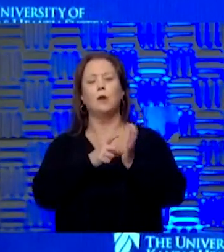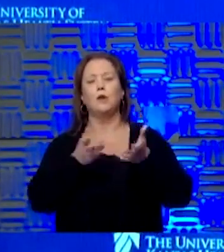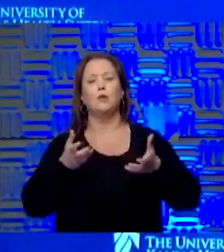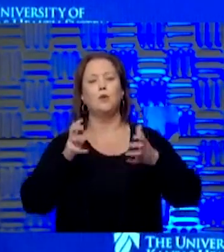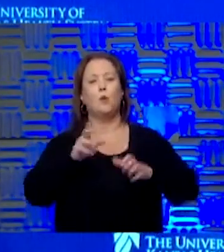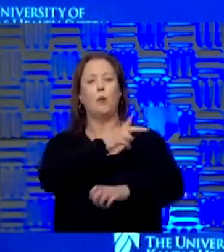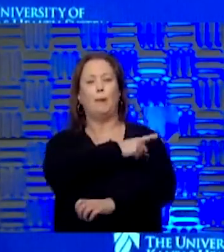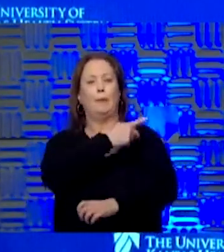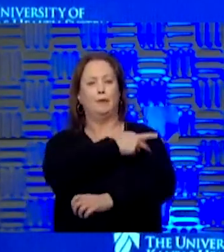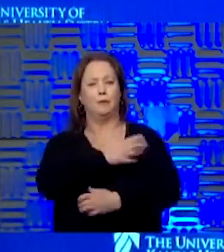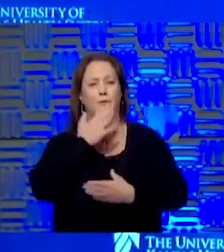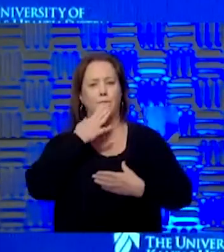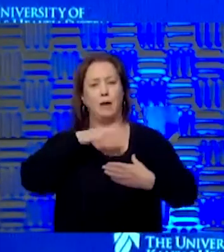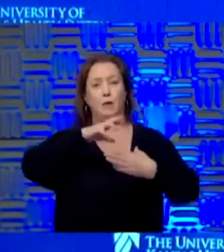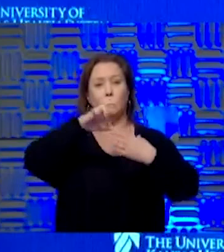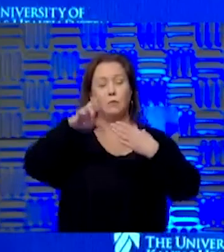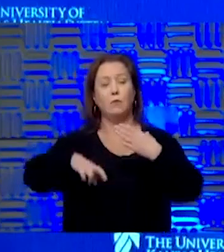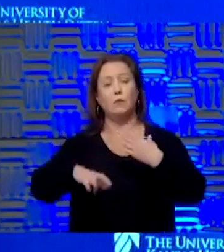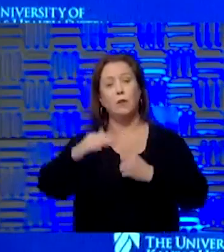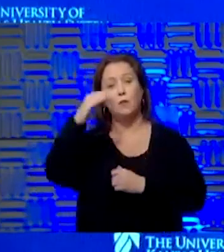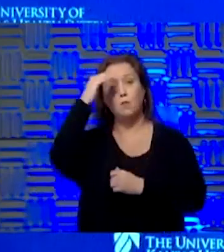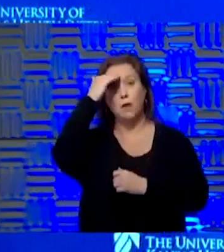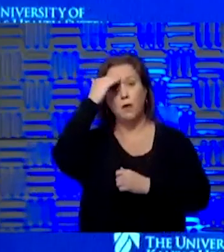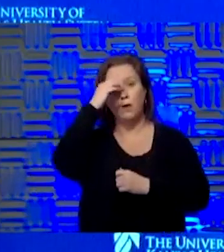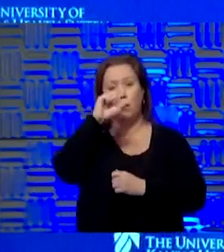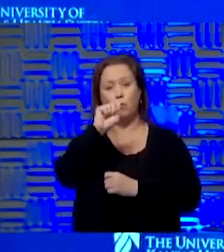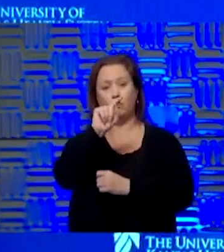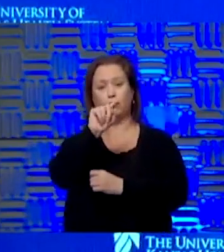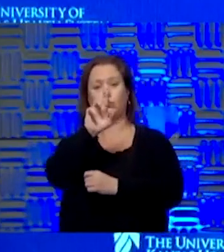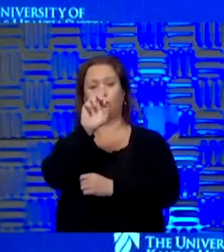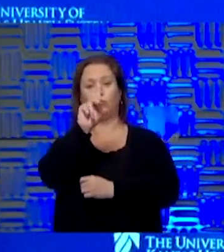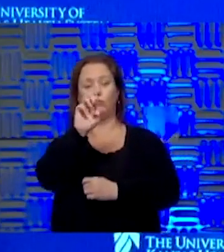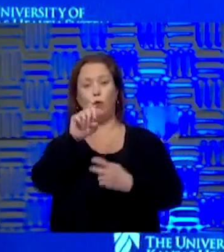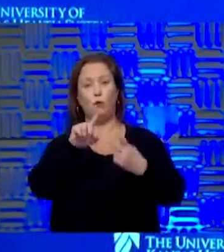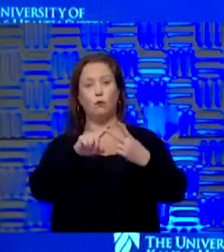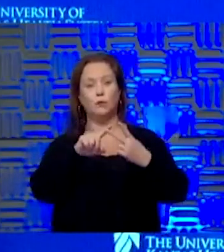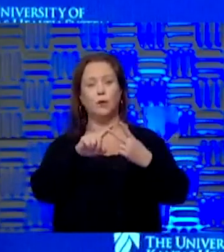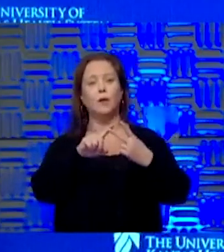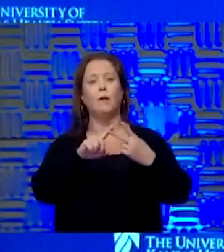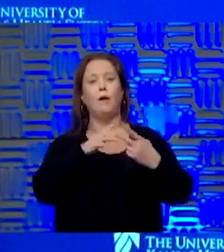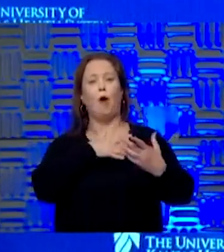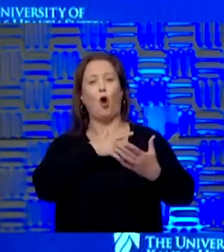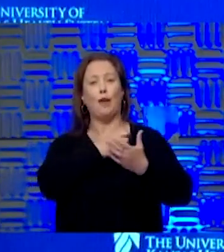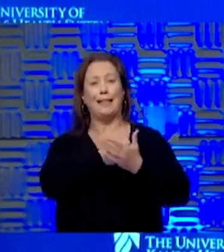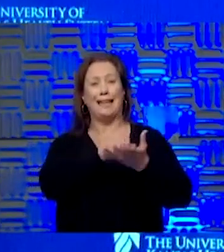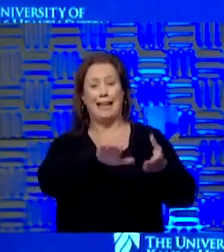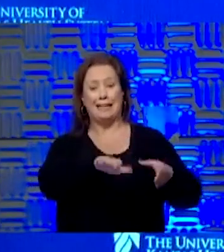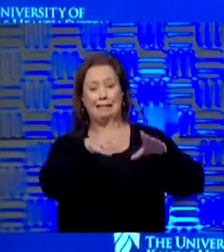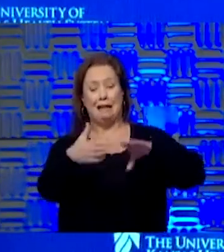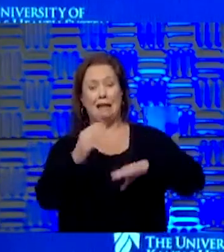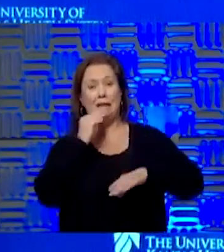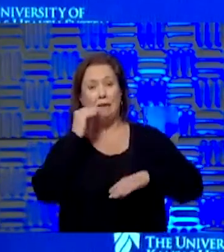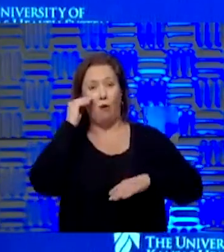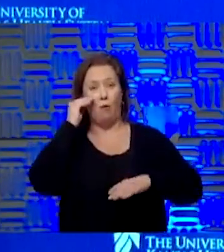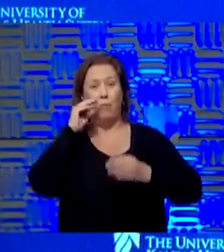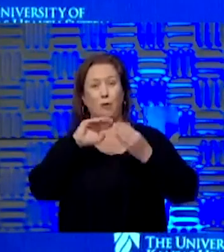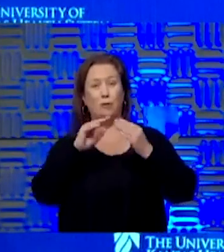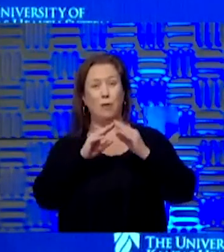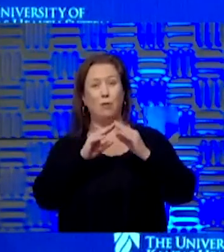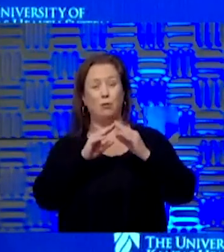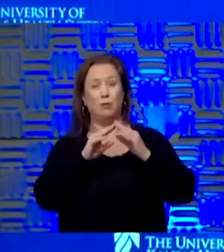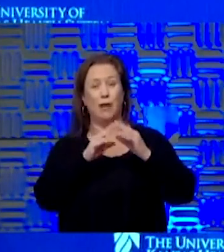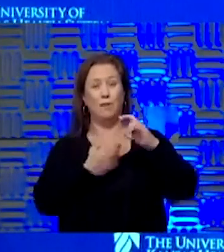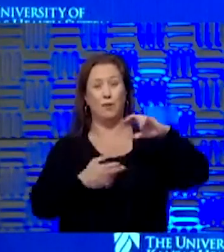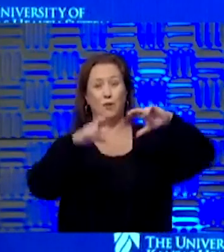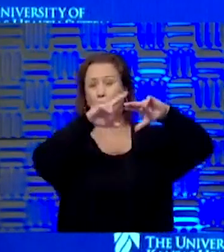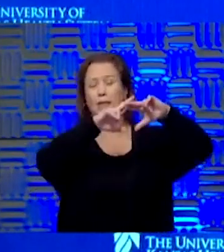And what we know is that strokes and heart attacks at home and death at home from those diseases are up. And so